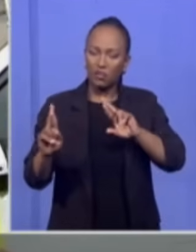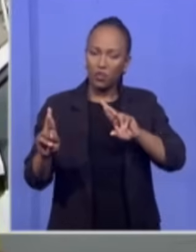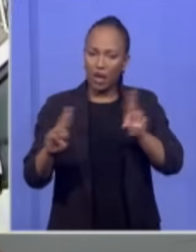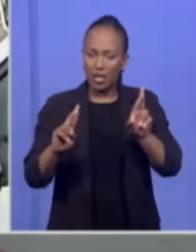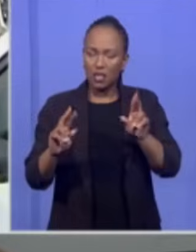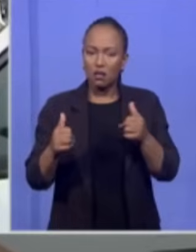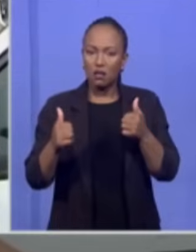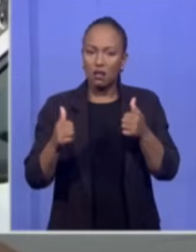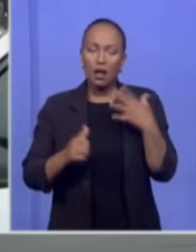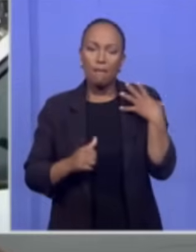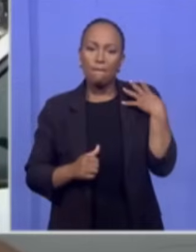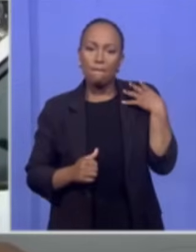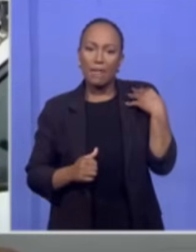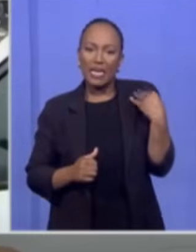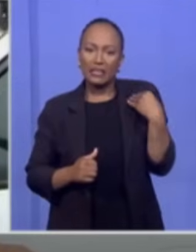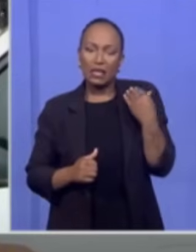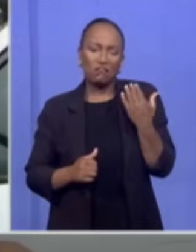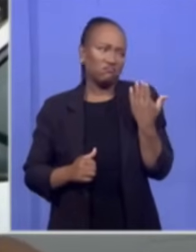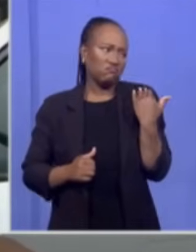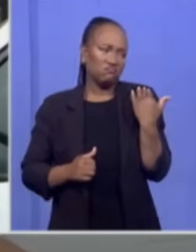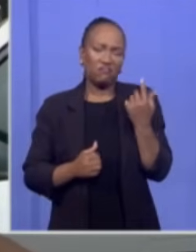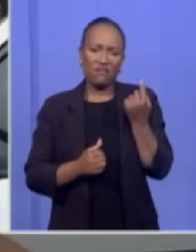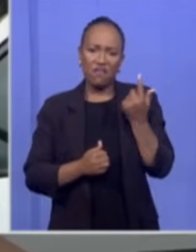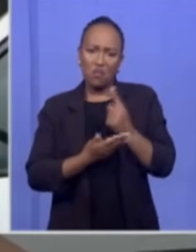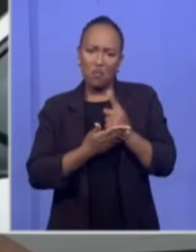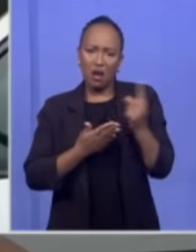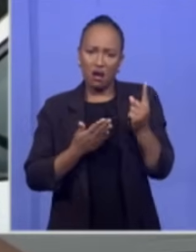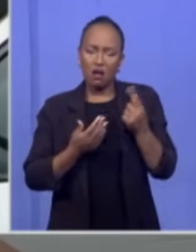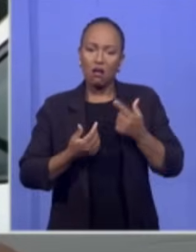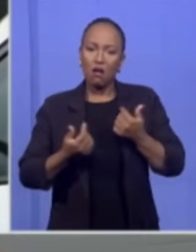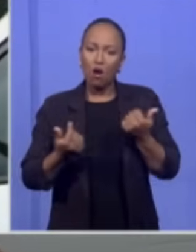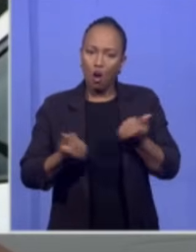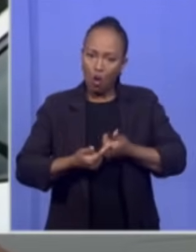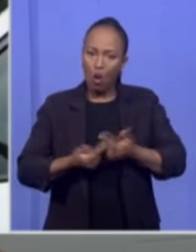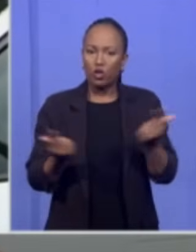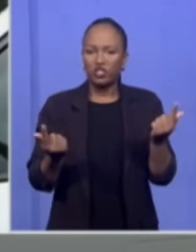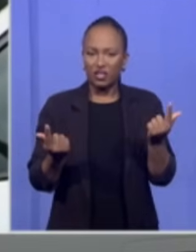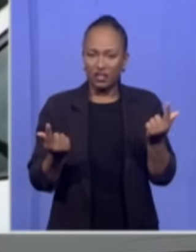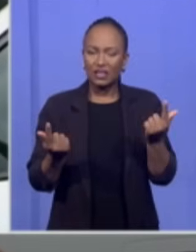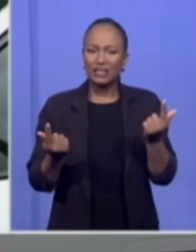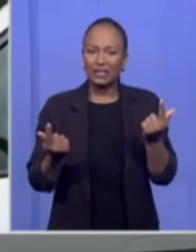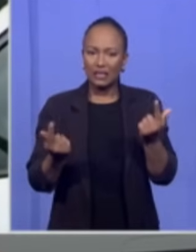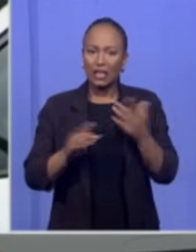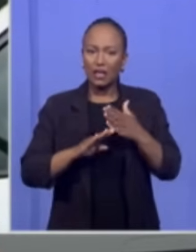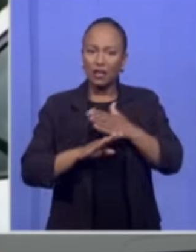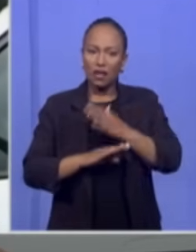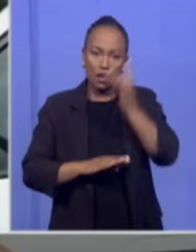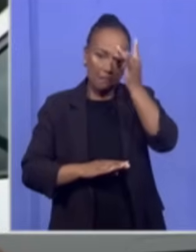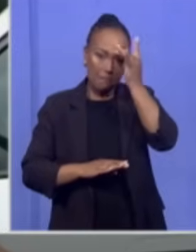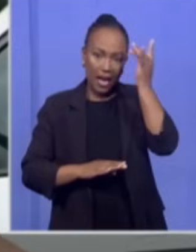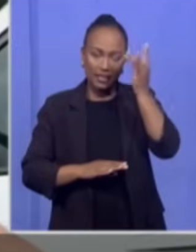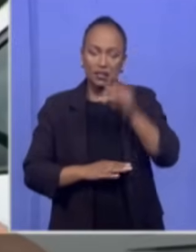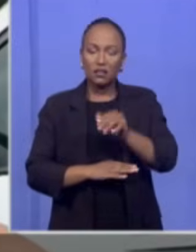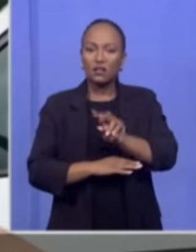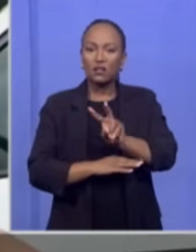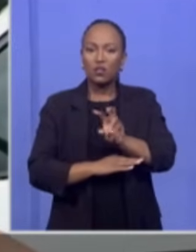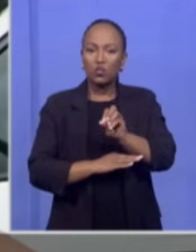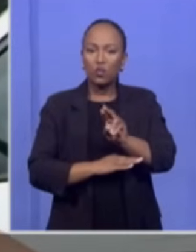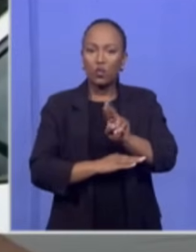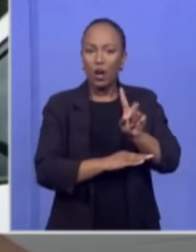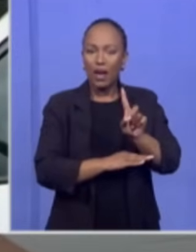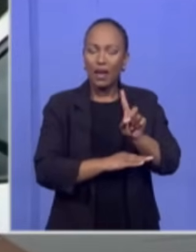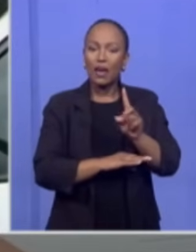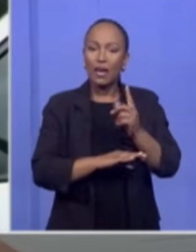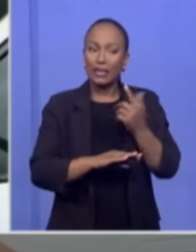weekend program a few weeks ago ahead of the long weekend of March 2021, precisely because